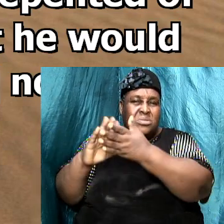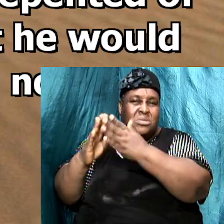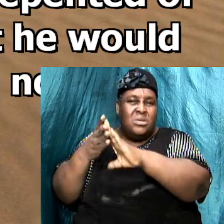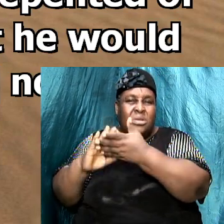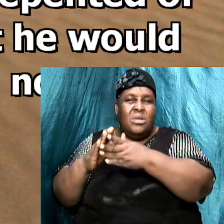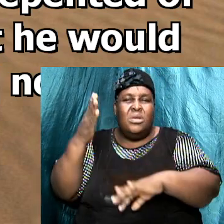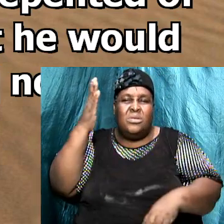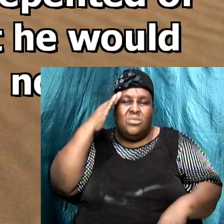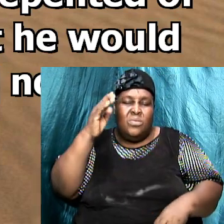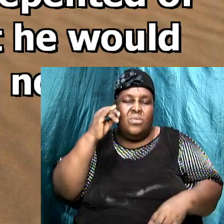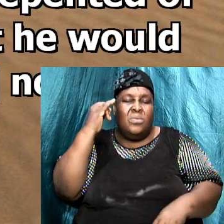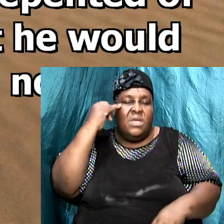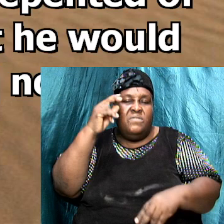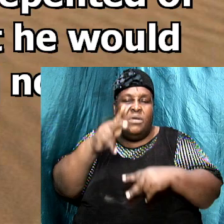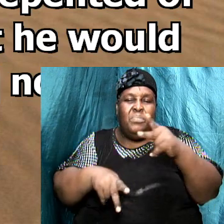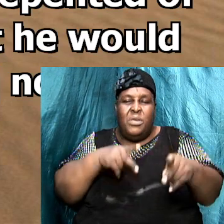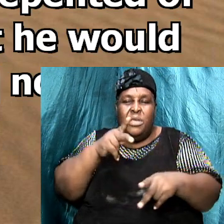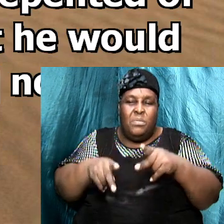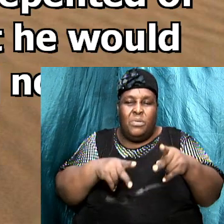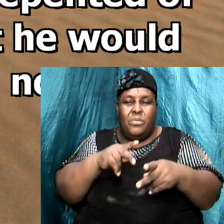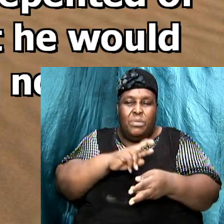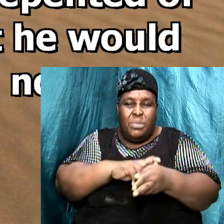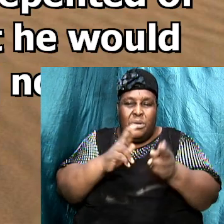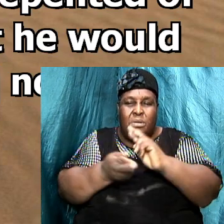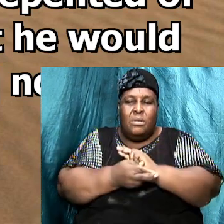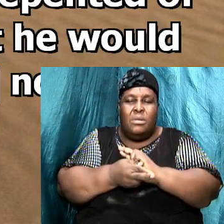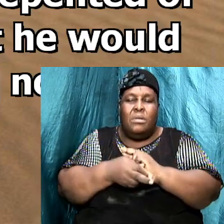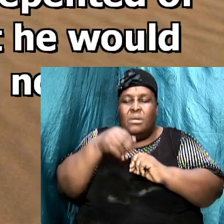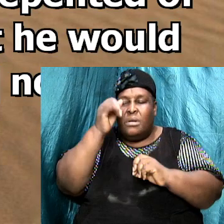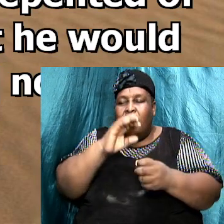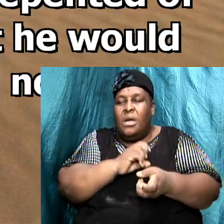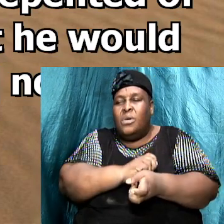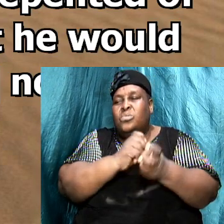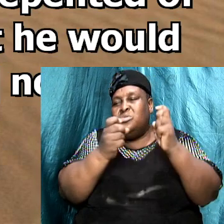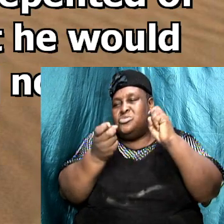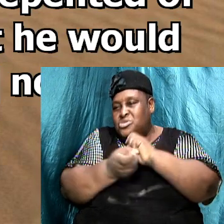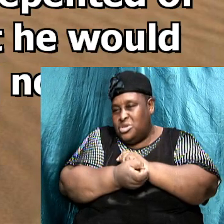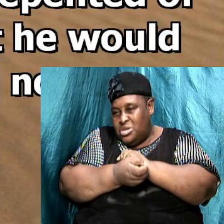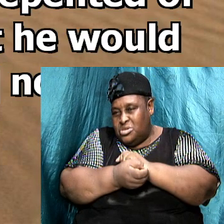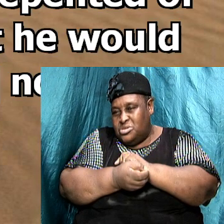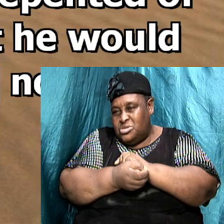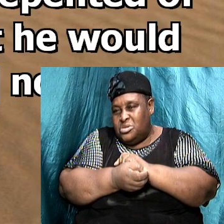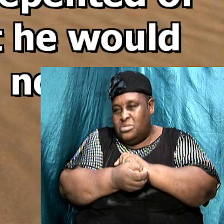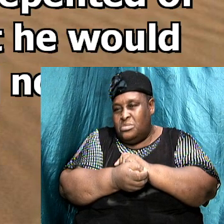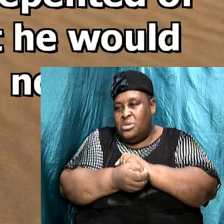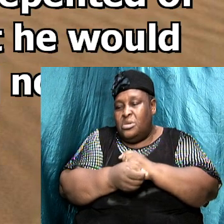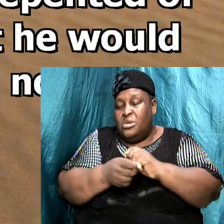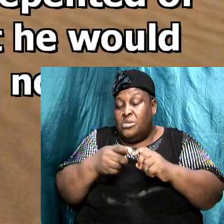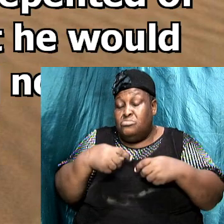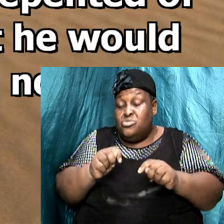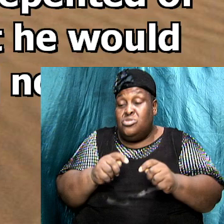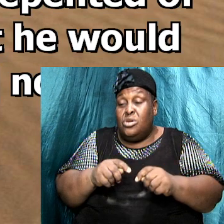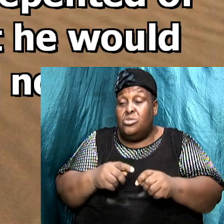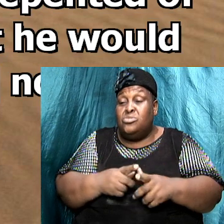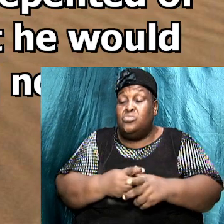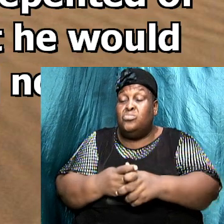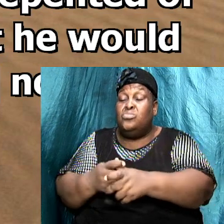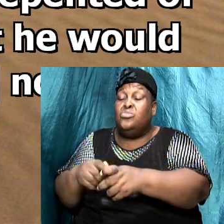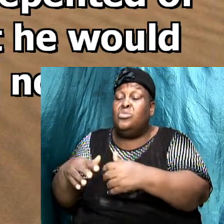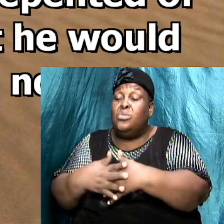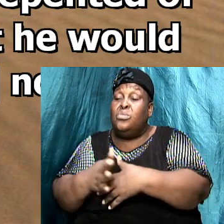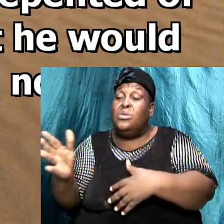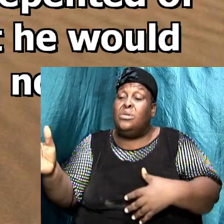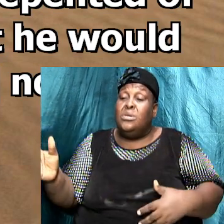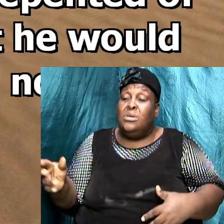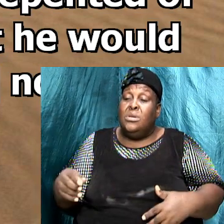if the people repented, then God would turn. He tried to run away. But in the end, went